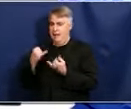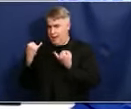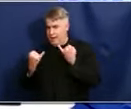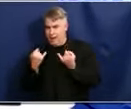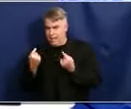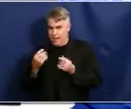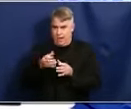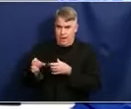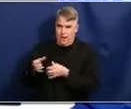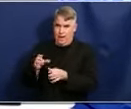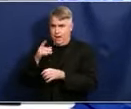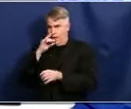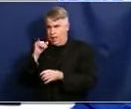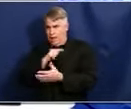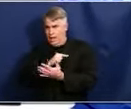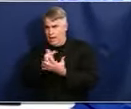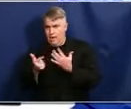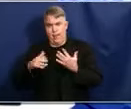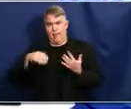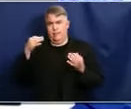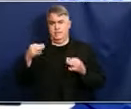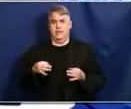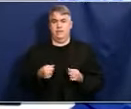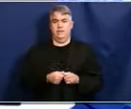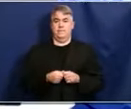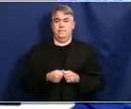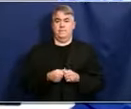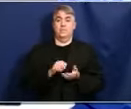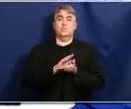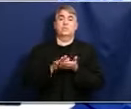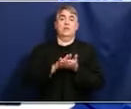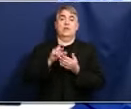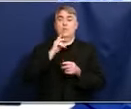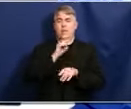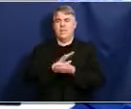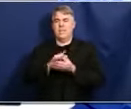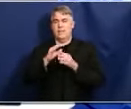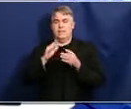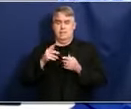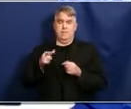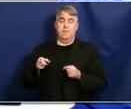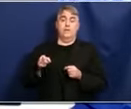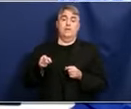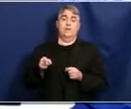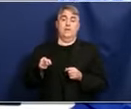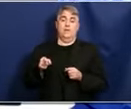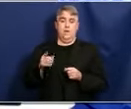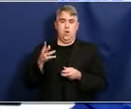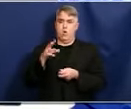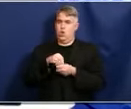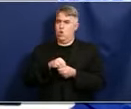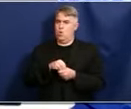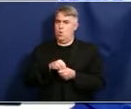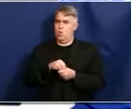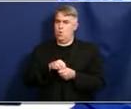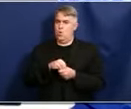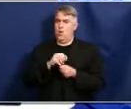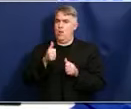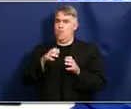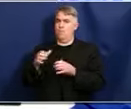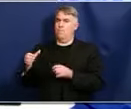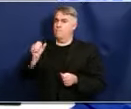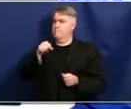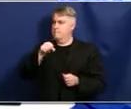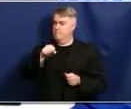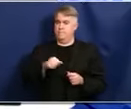And so janitors are included in those other different sectors. And actually they